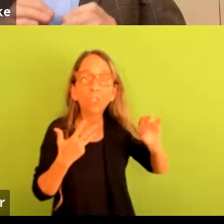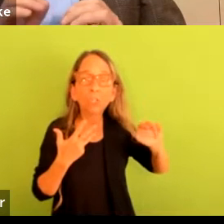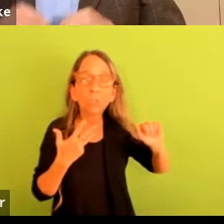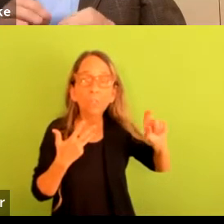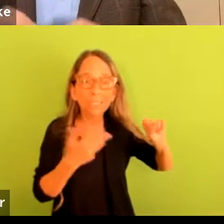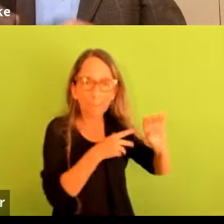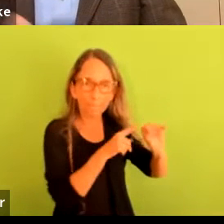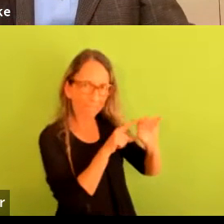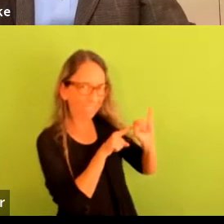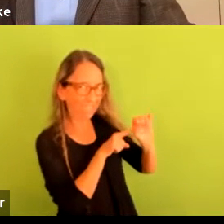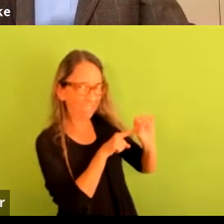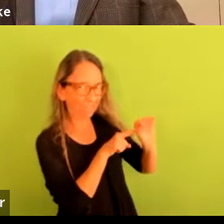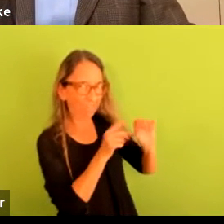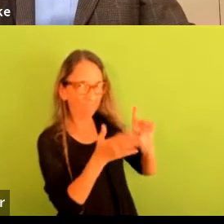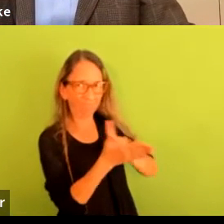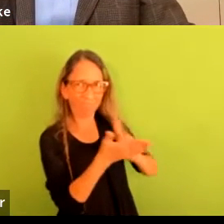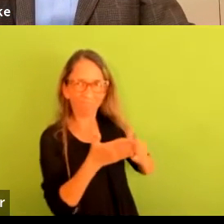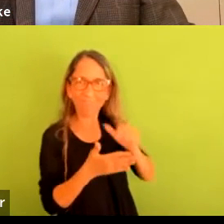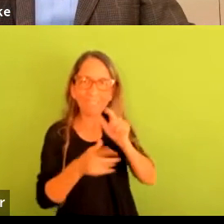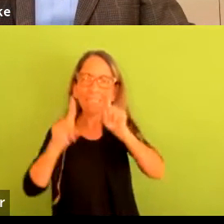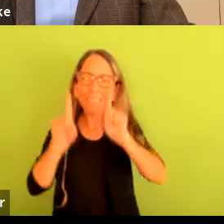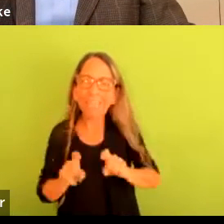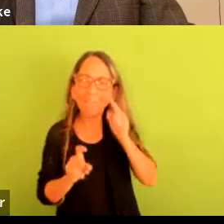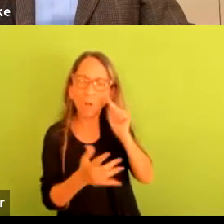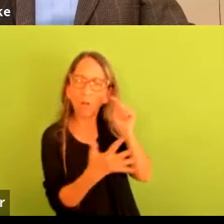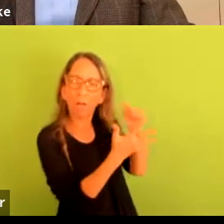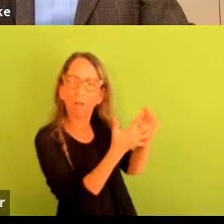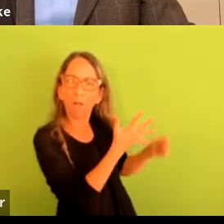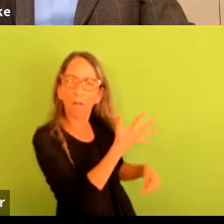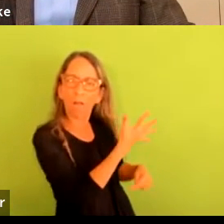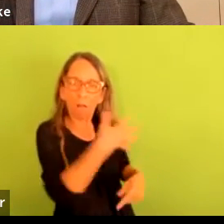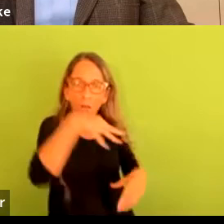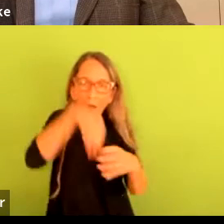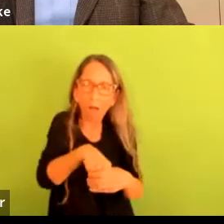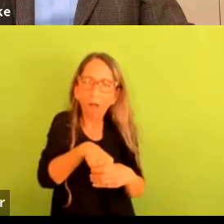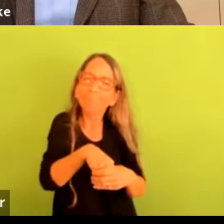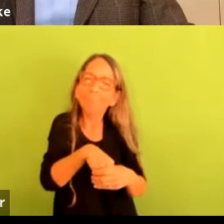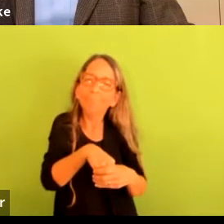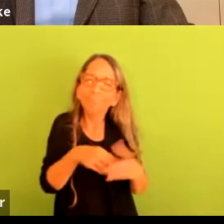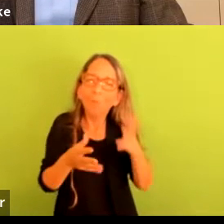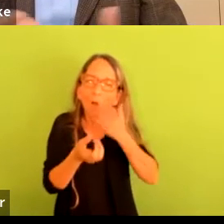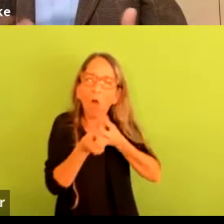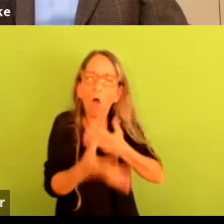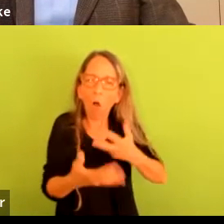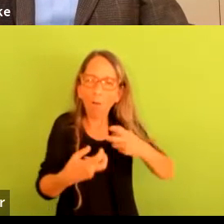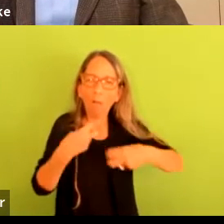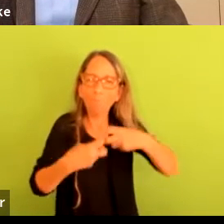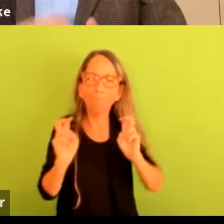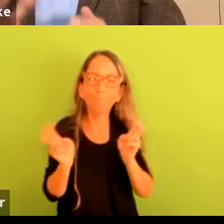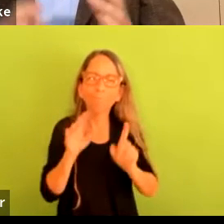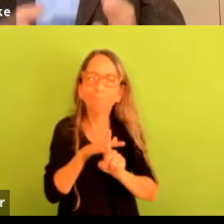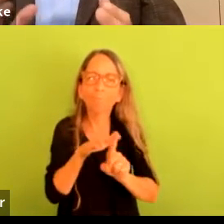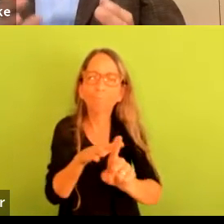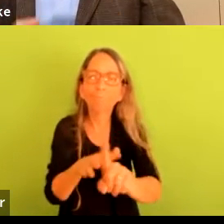testing and you're not teaching toward, you have the potential to bring about. Whereas if you have other systems,